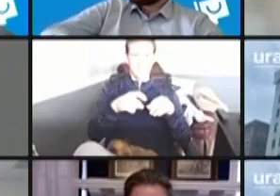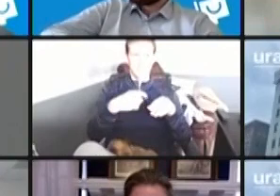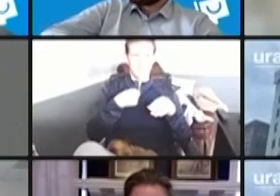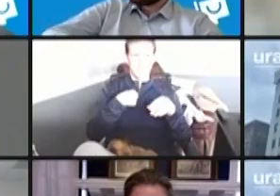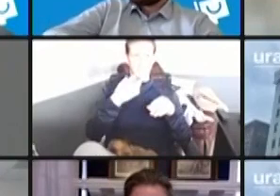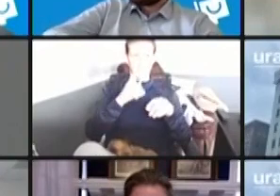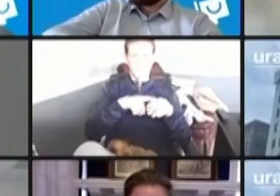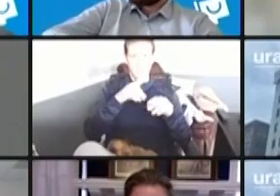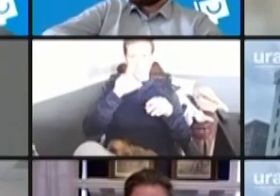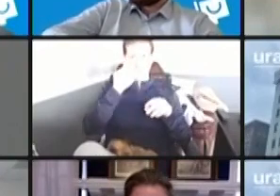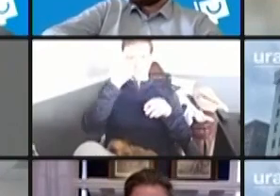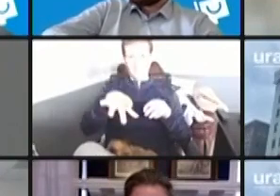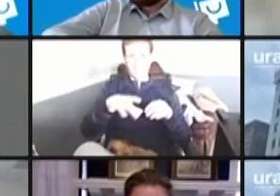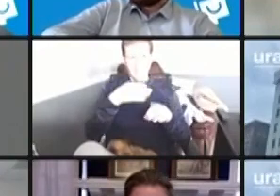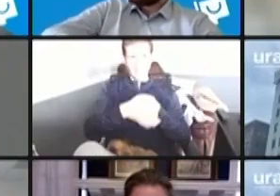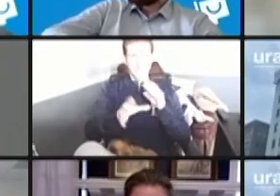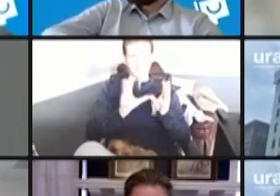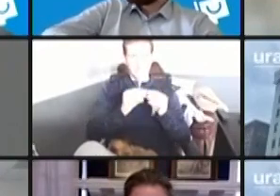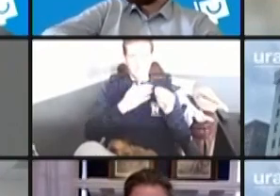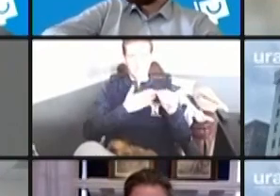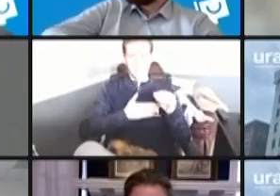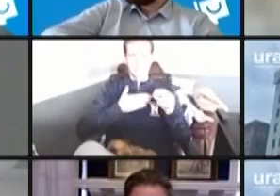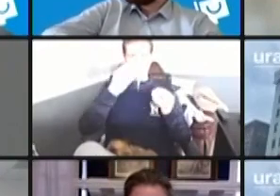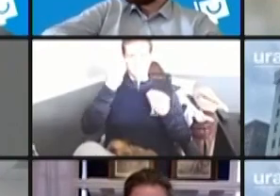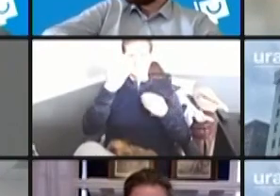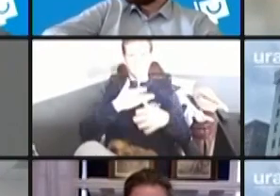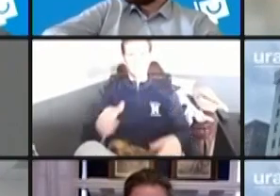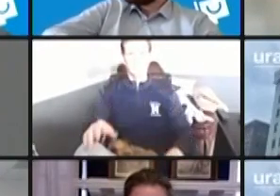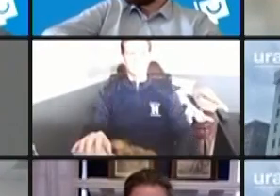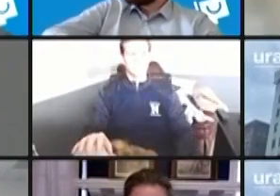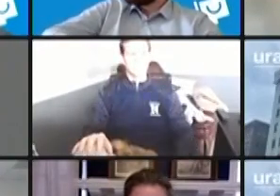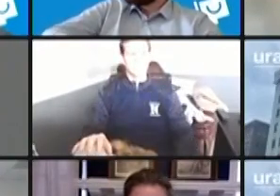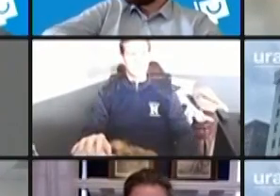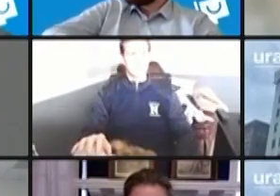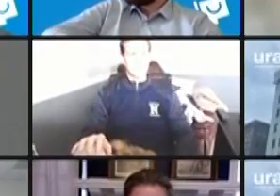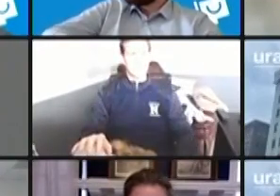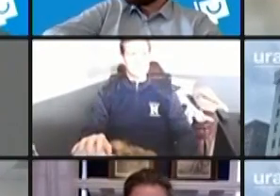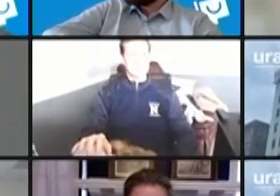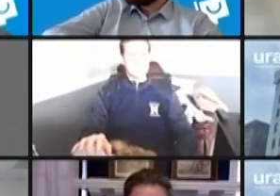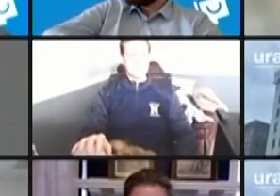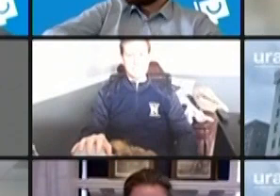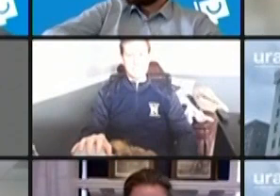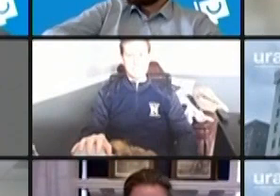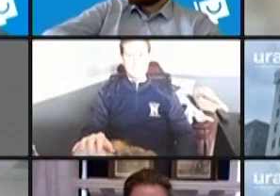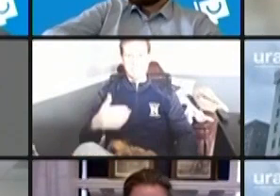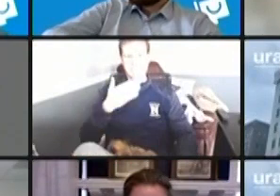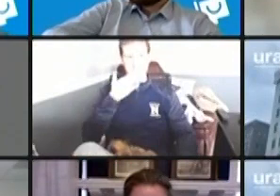in on anything after the meeting, please just let me know. Okay. Thank you,